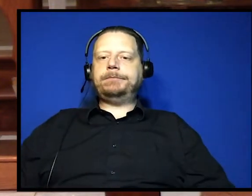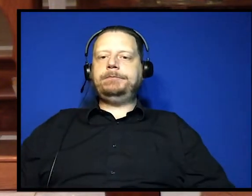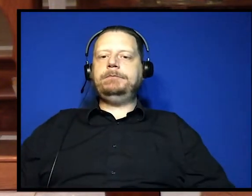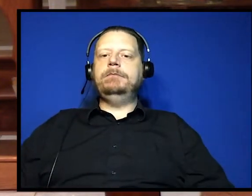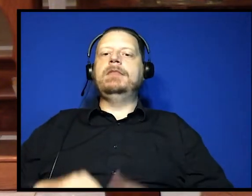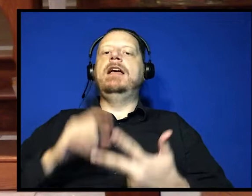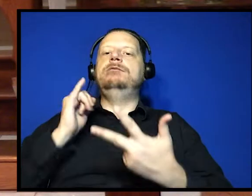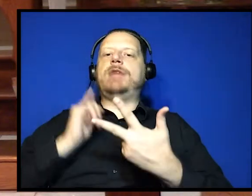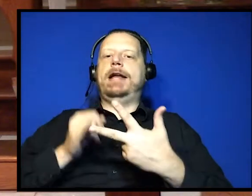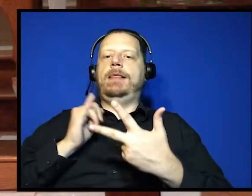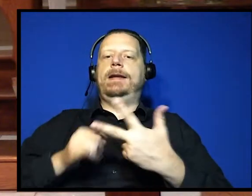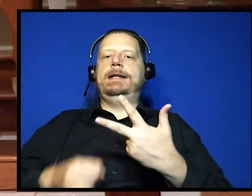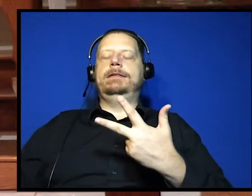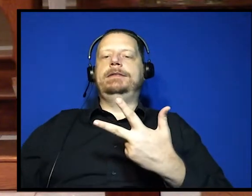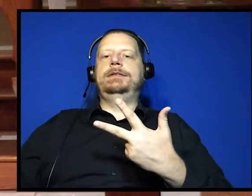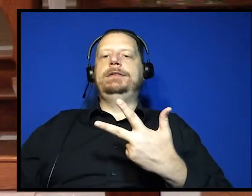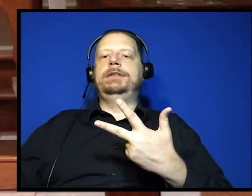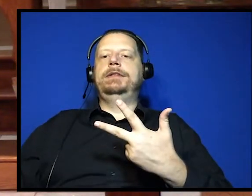And finally,